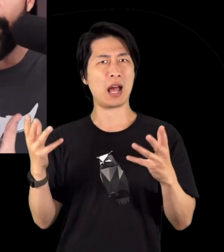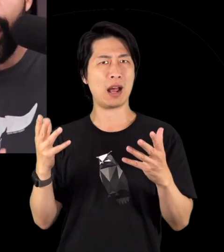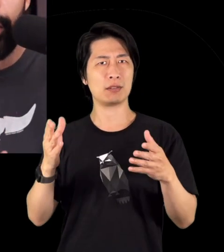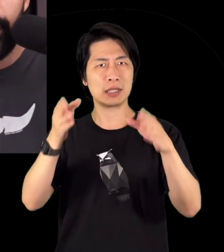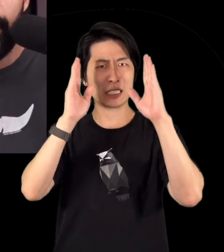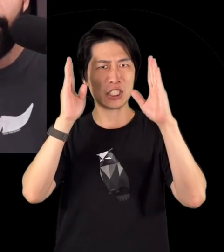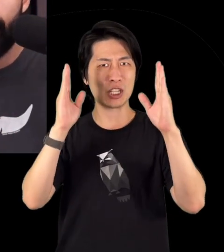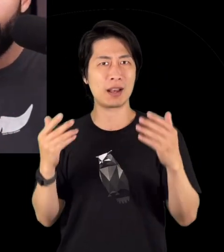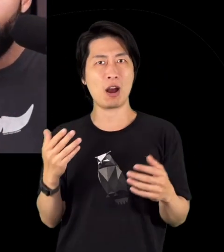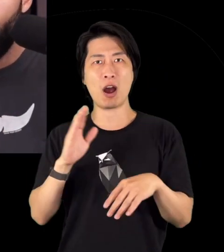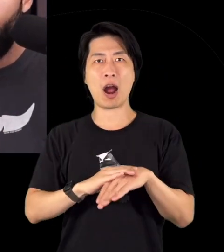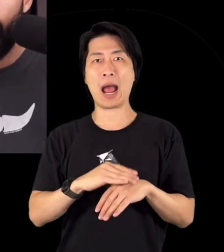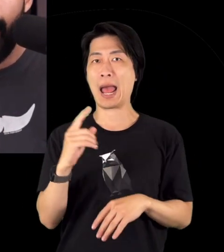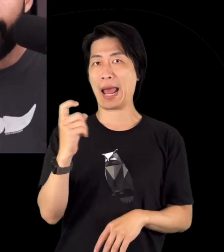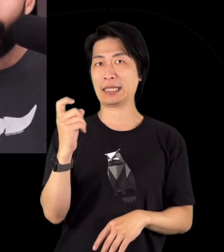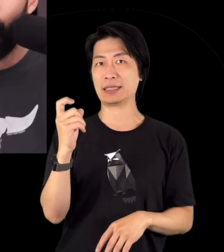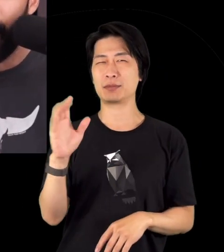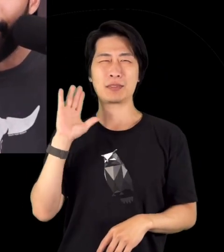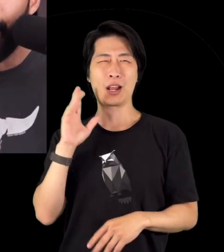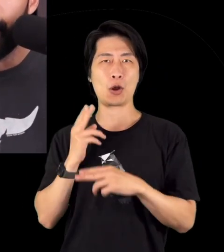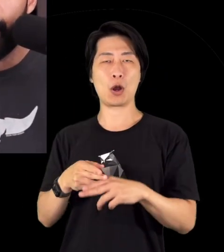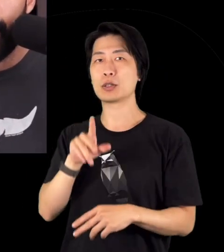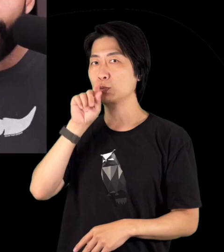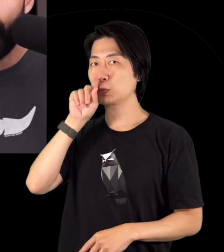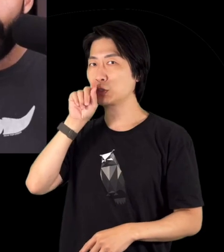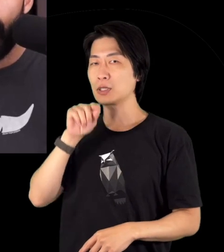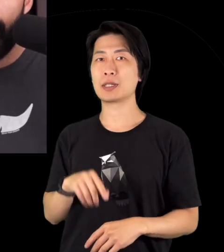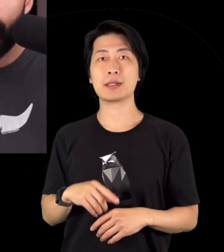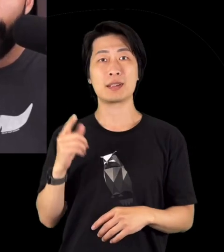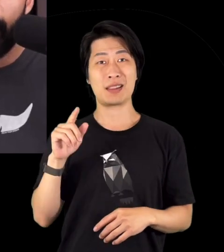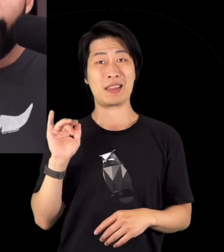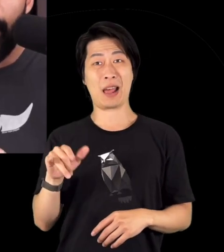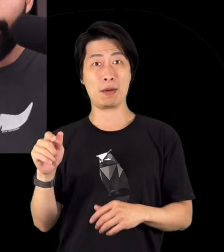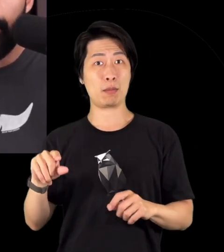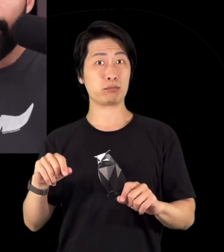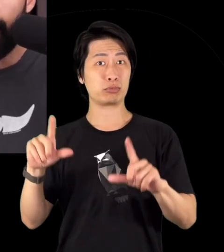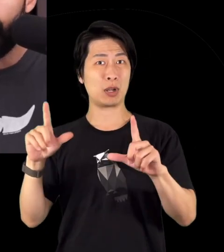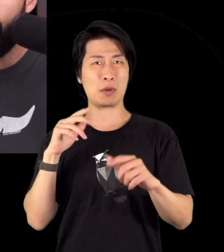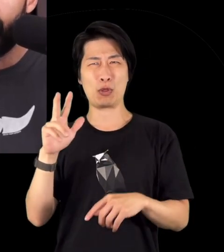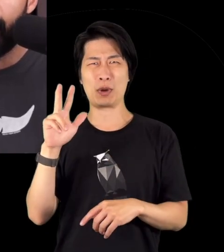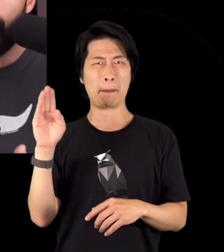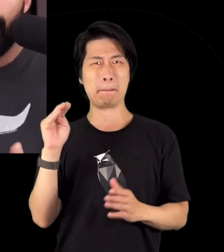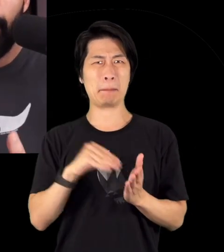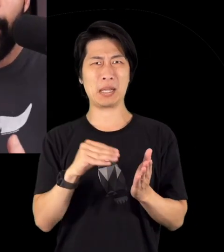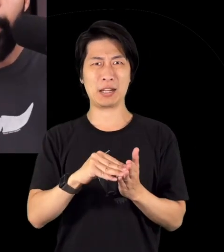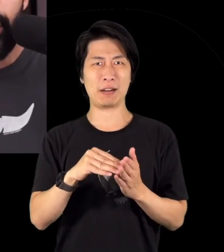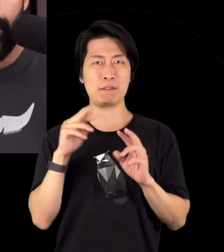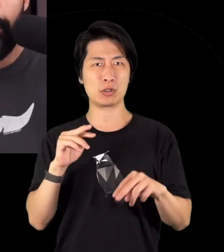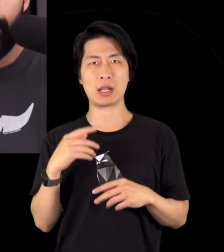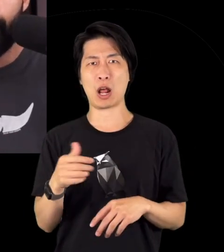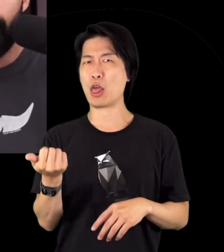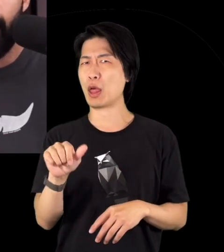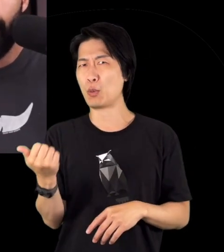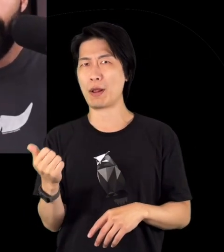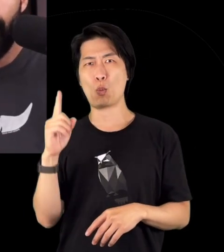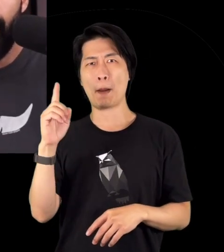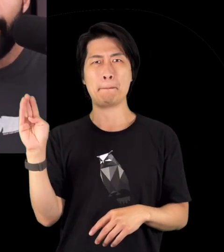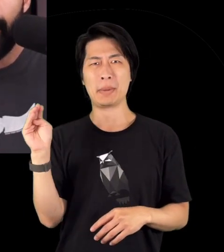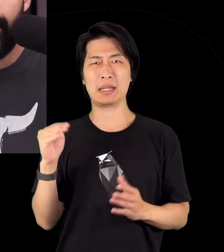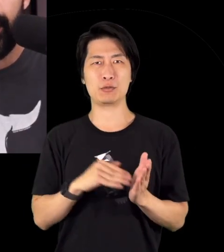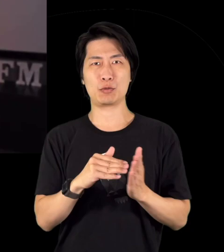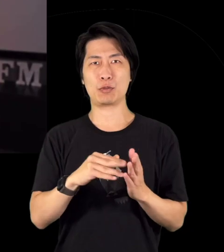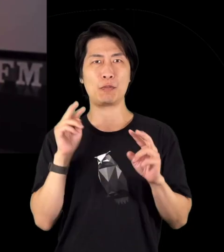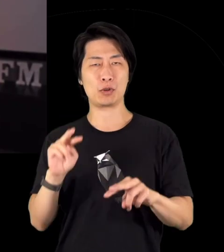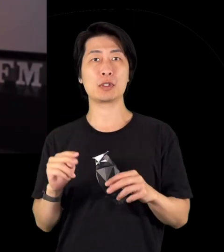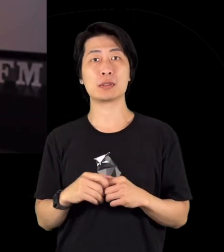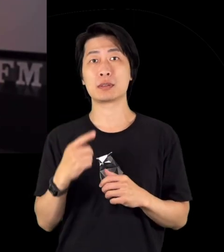received a lot of attention on X, formerly known as Twitter. This post got about 3 million views and this one got about 1 million views, but they both